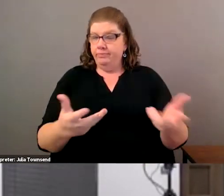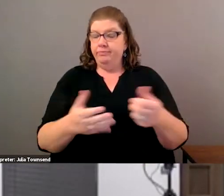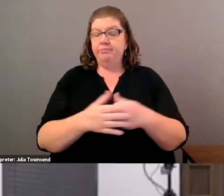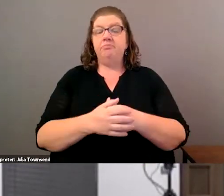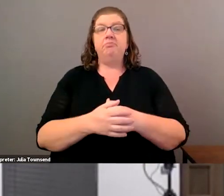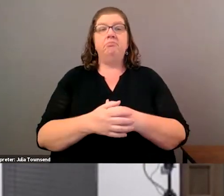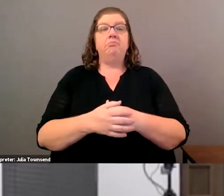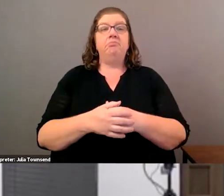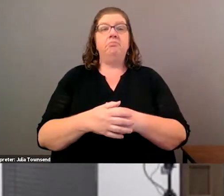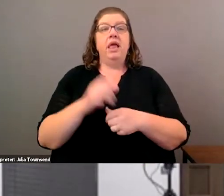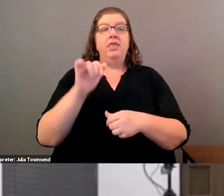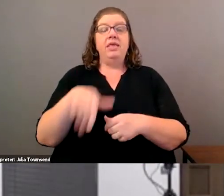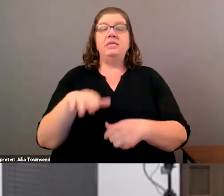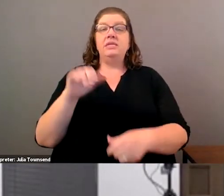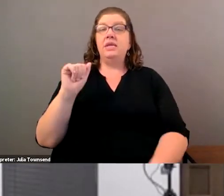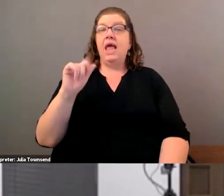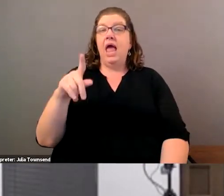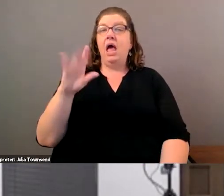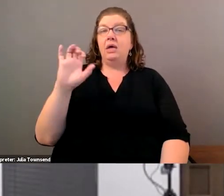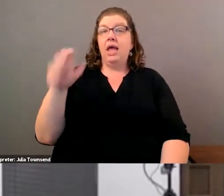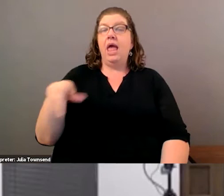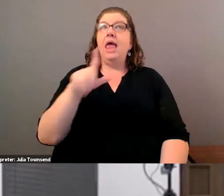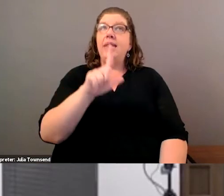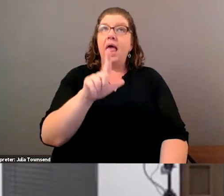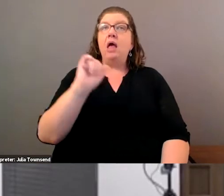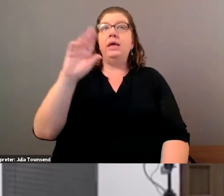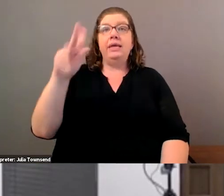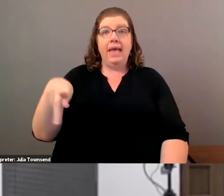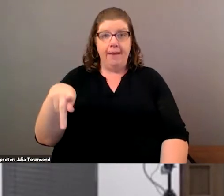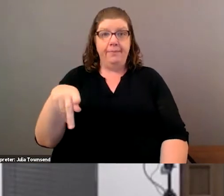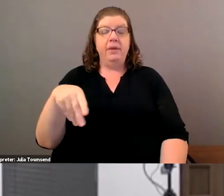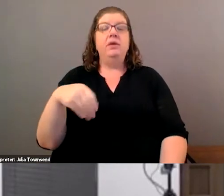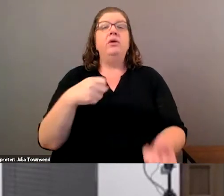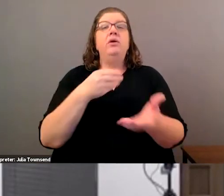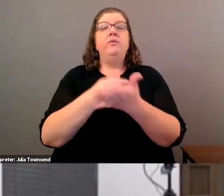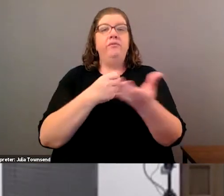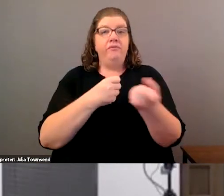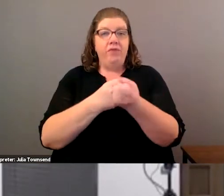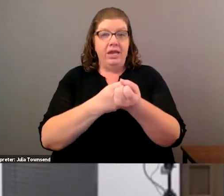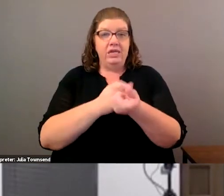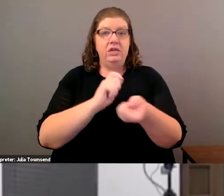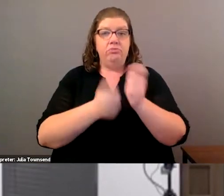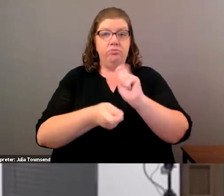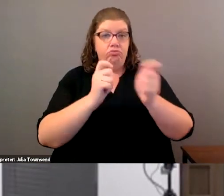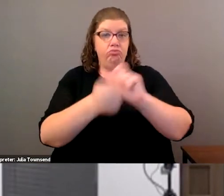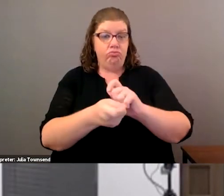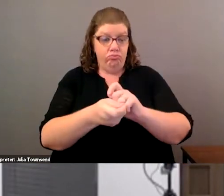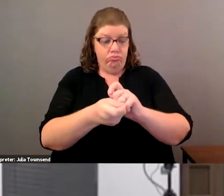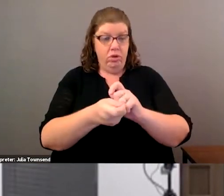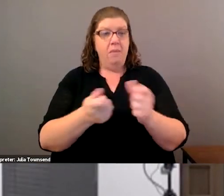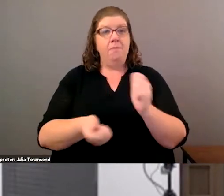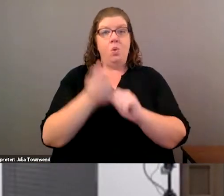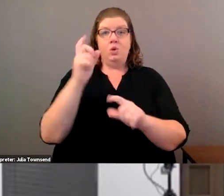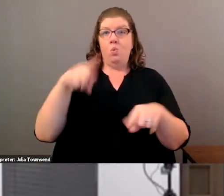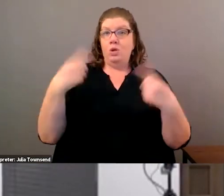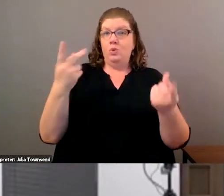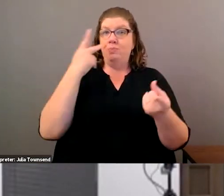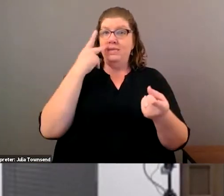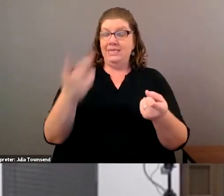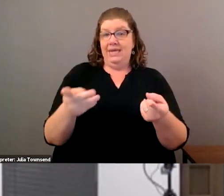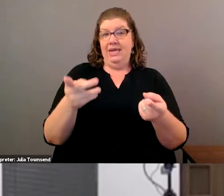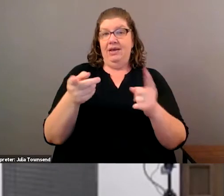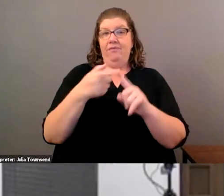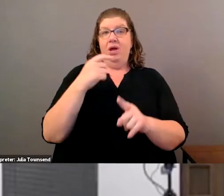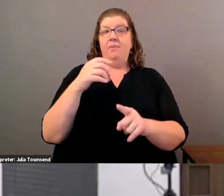to, this is an LCAP funded restructure. So I wanted to point that out because most of what you've been seeing is from